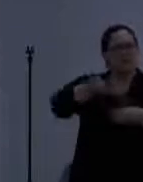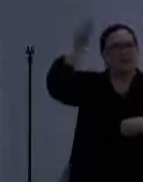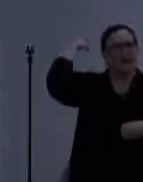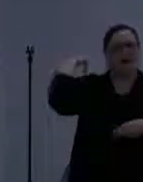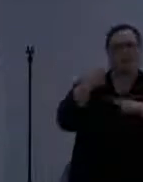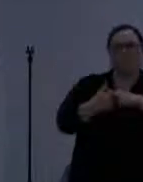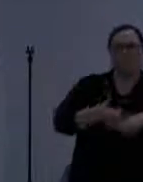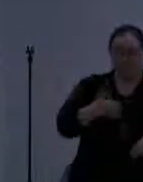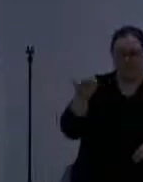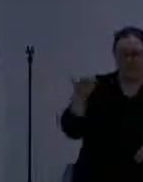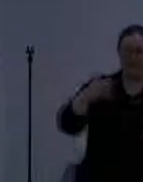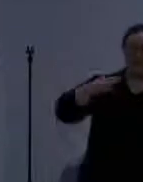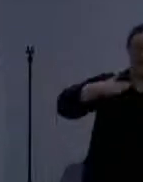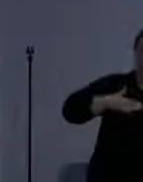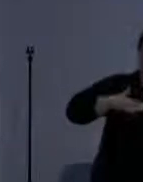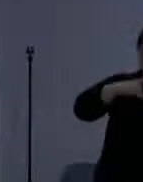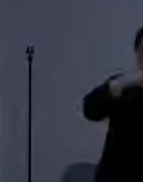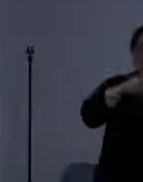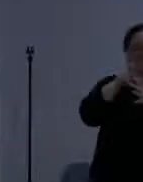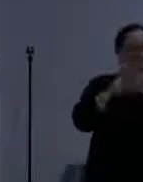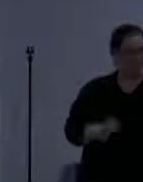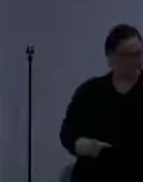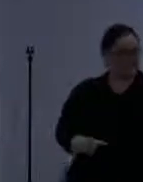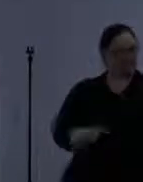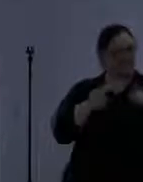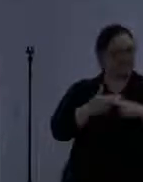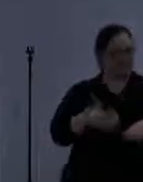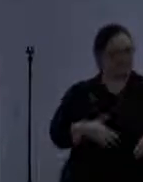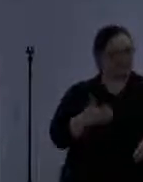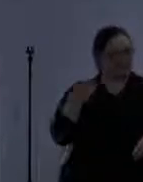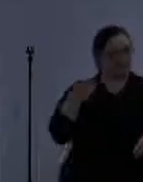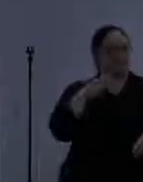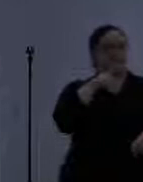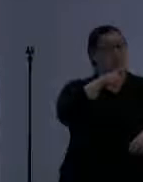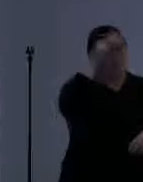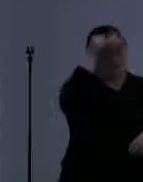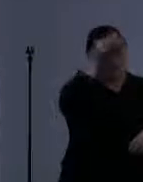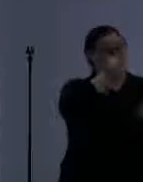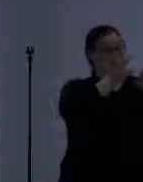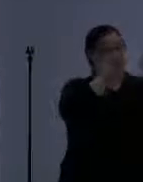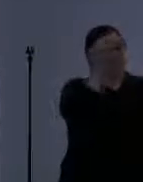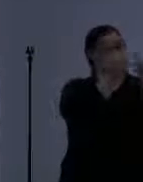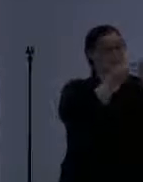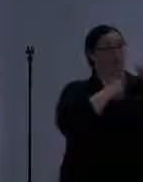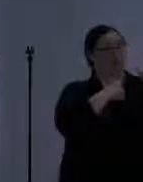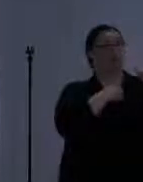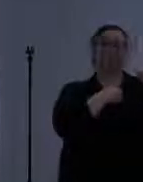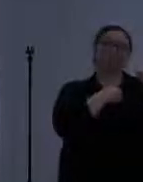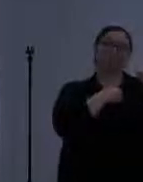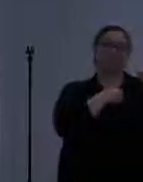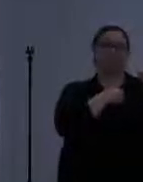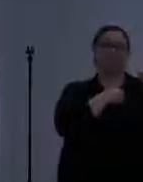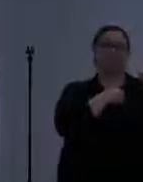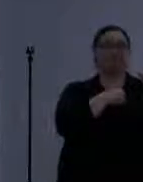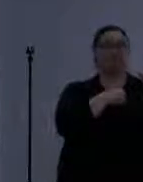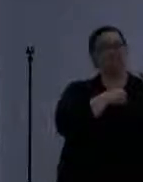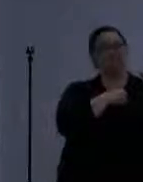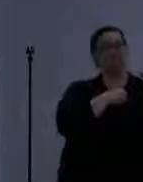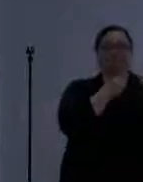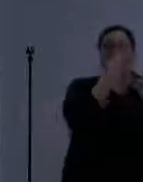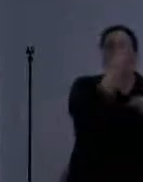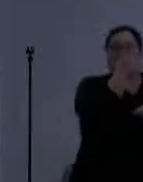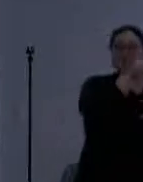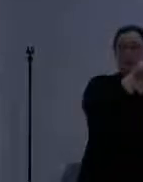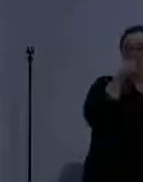both health and disability services, we know that it's probably about 3 to